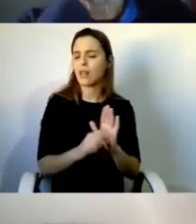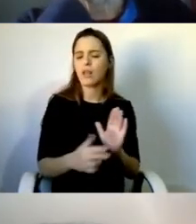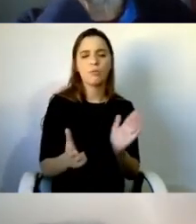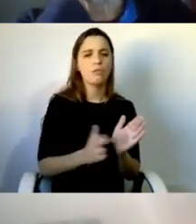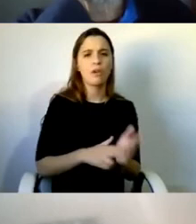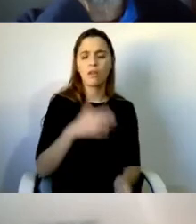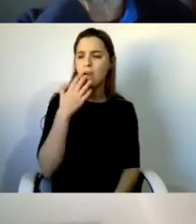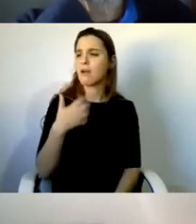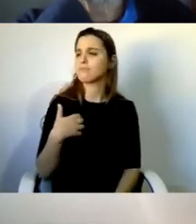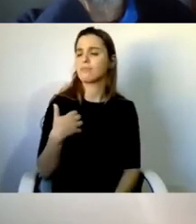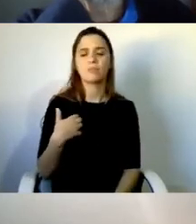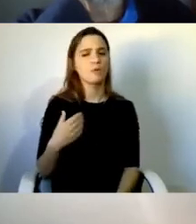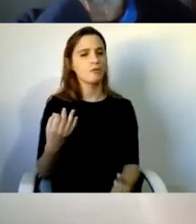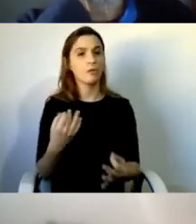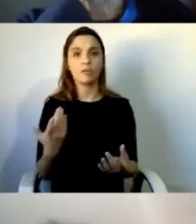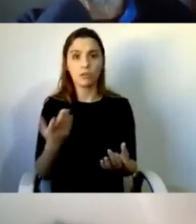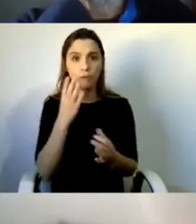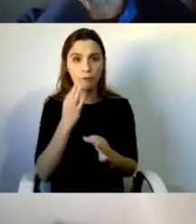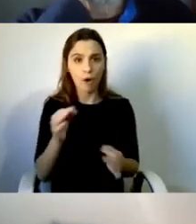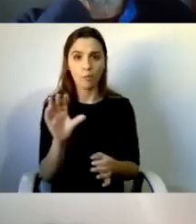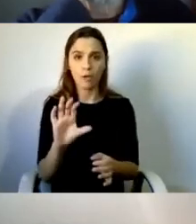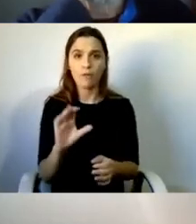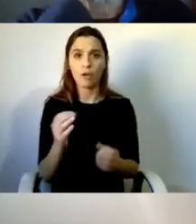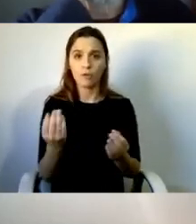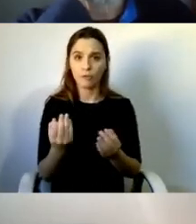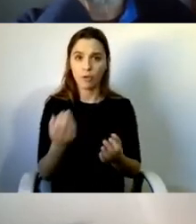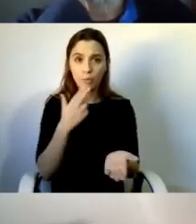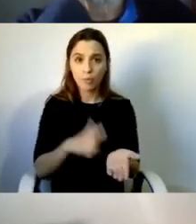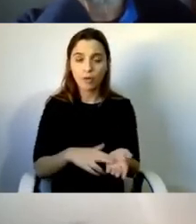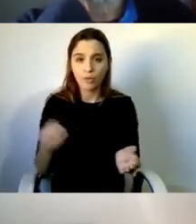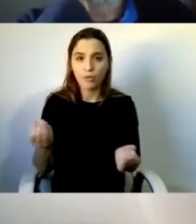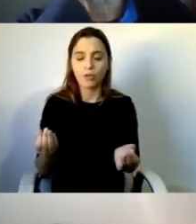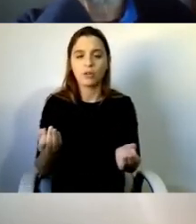formally they did pass. And it happened in 2018.